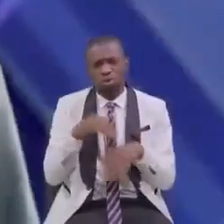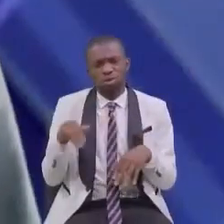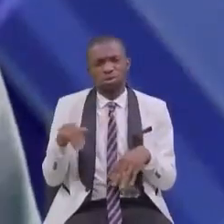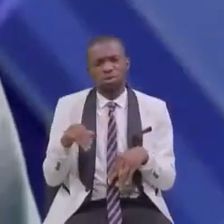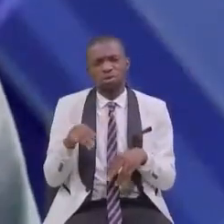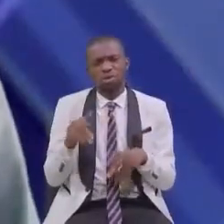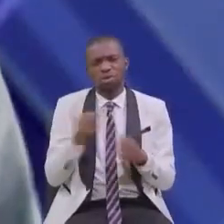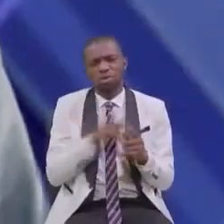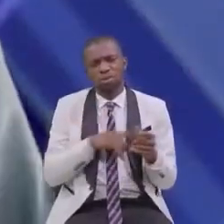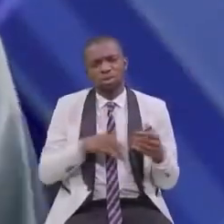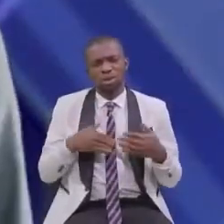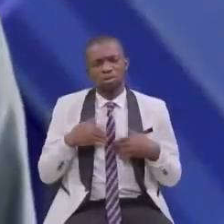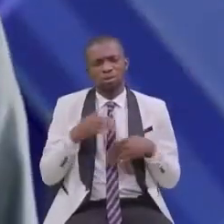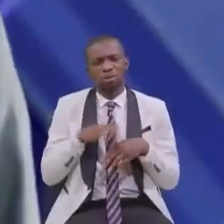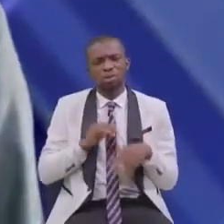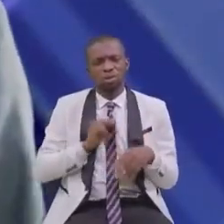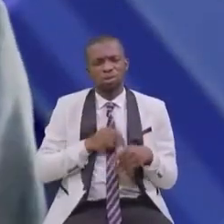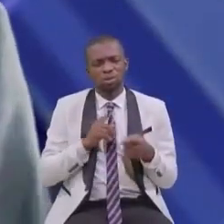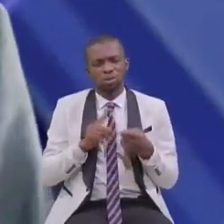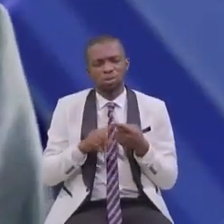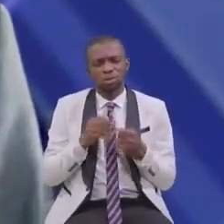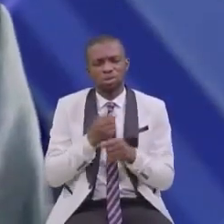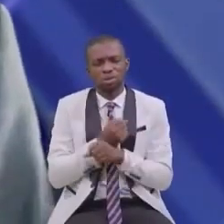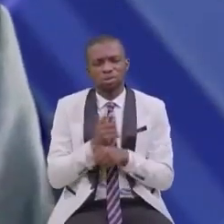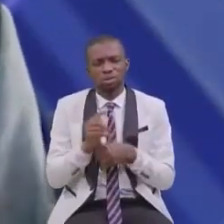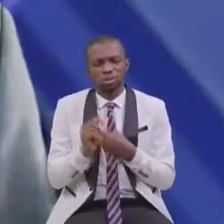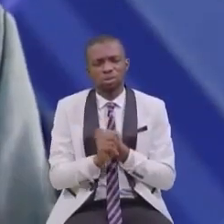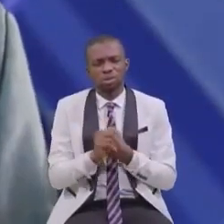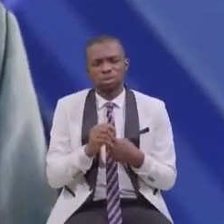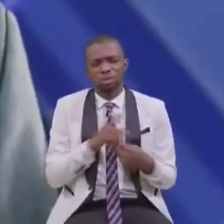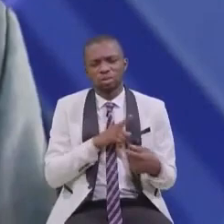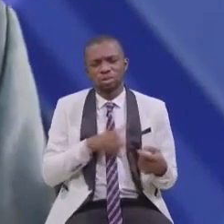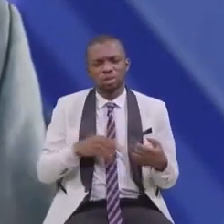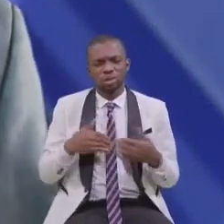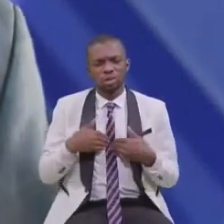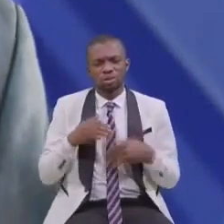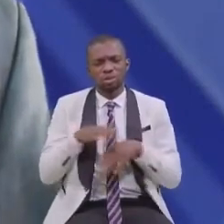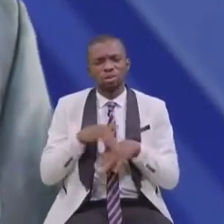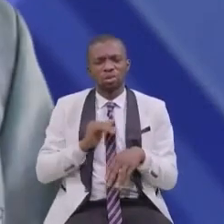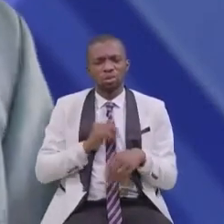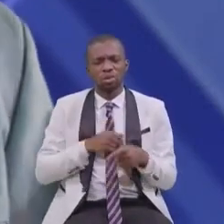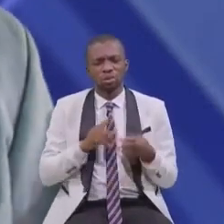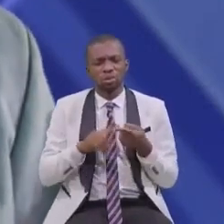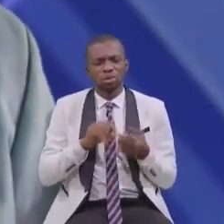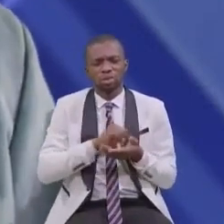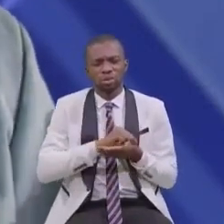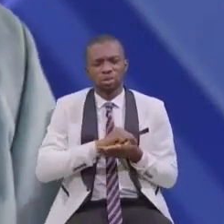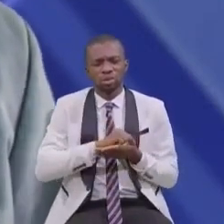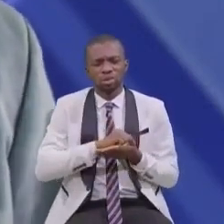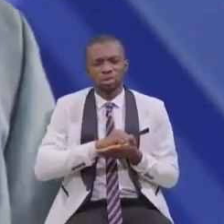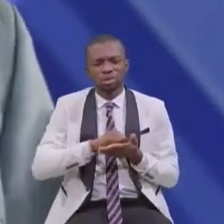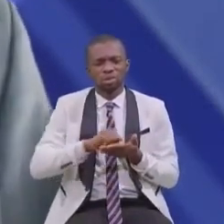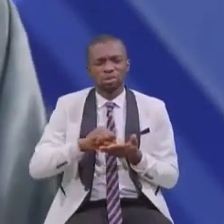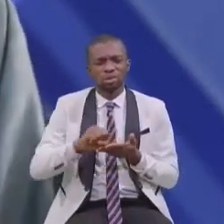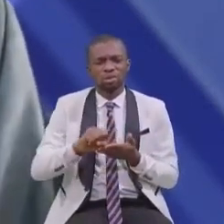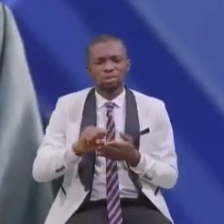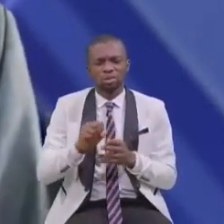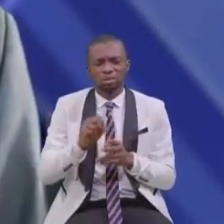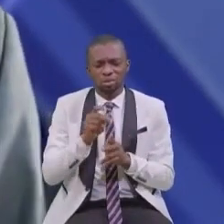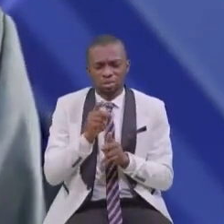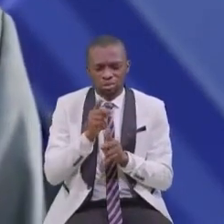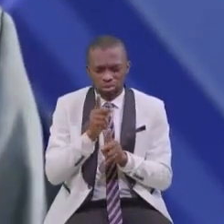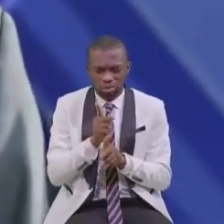Watch. Preserve your salvation. He has called us unto sanctification. Watch and preserve that experience